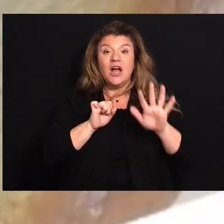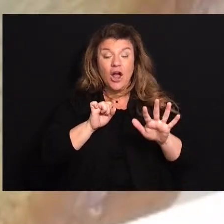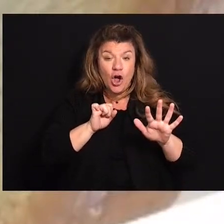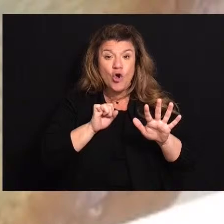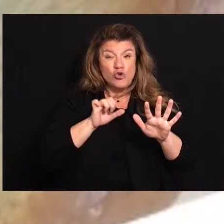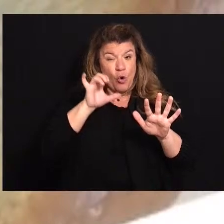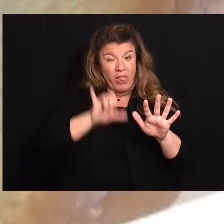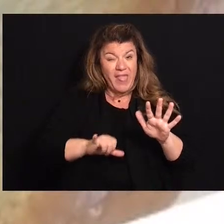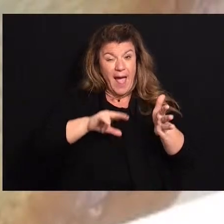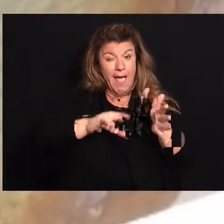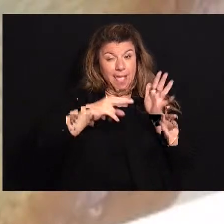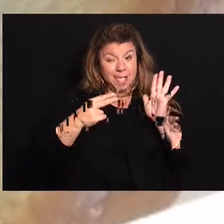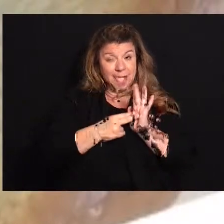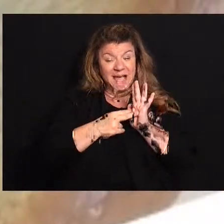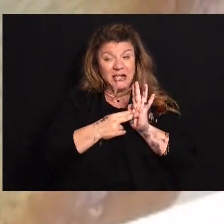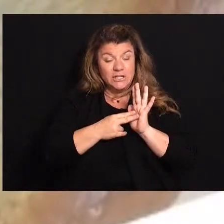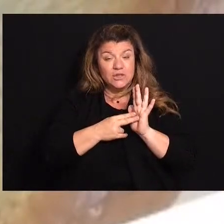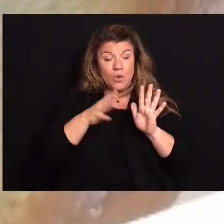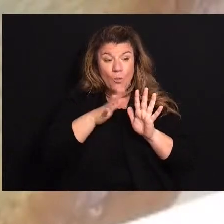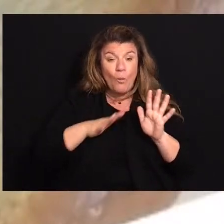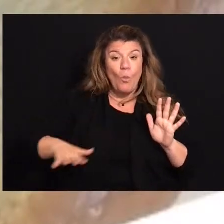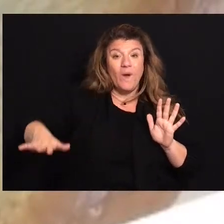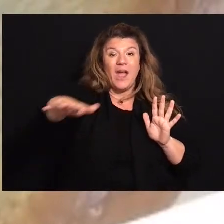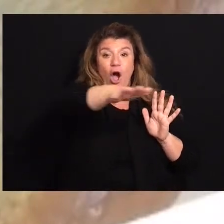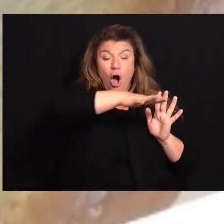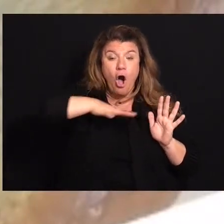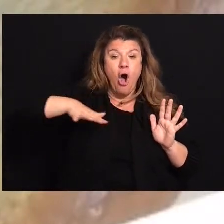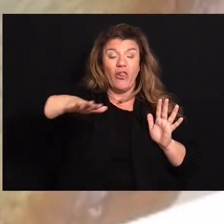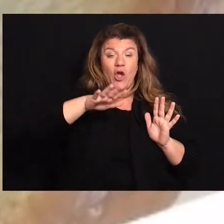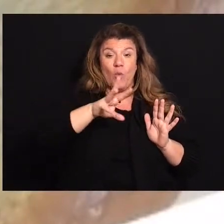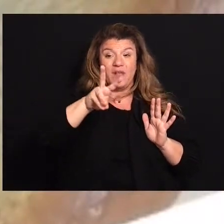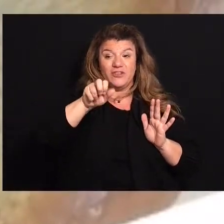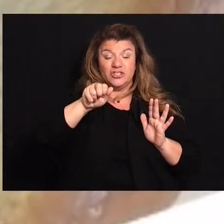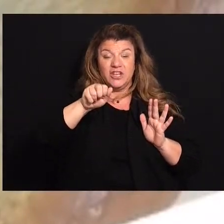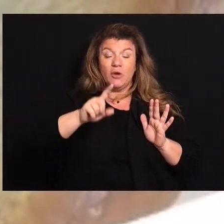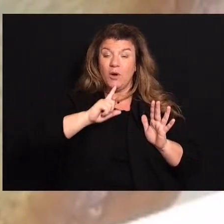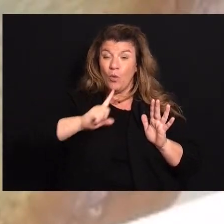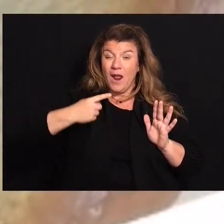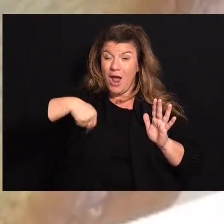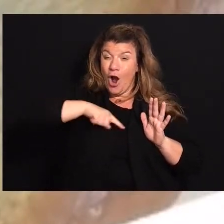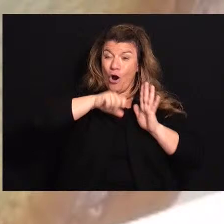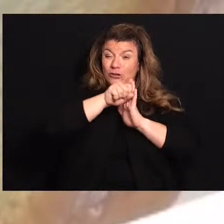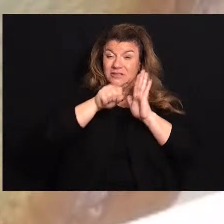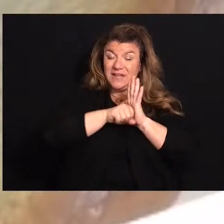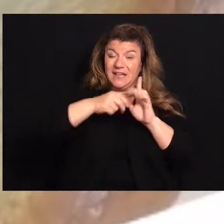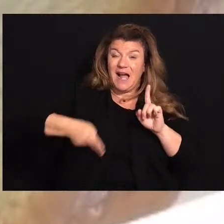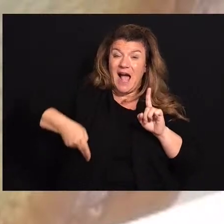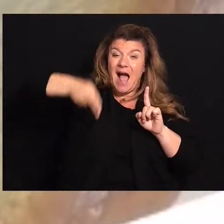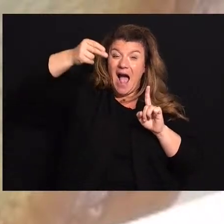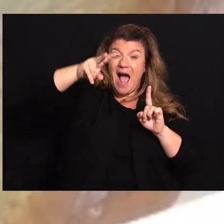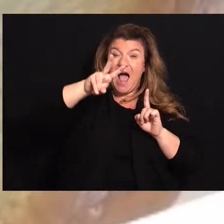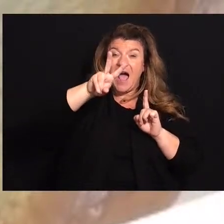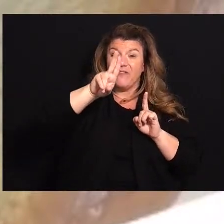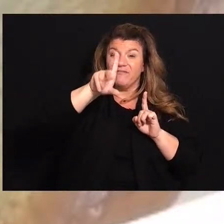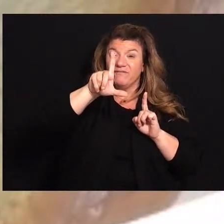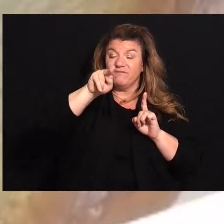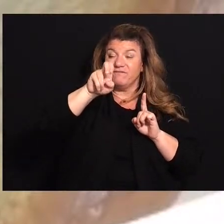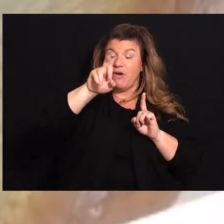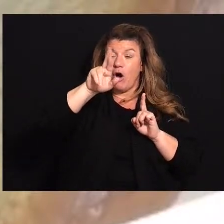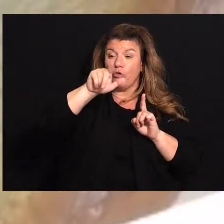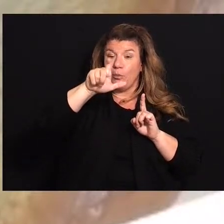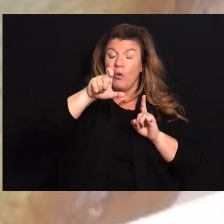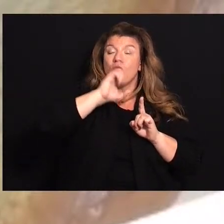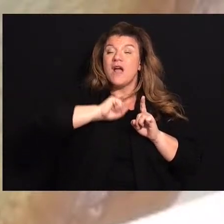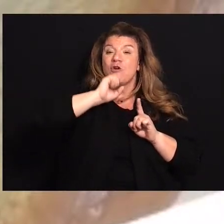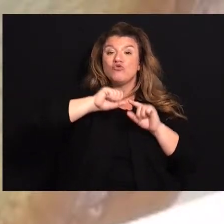that all West Virginians, as the governor has said, who are in the most highly vulnerable age groups or who are